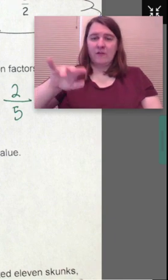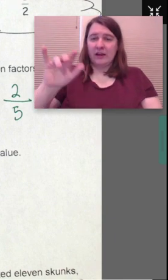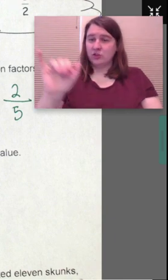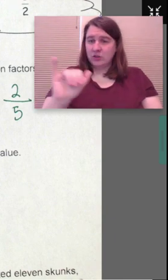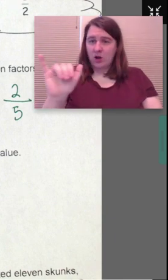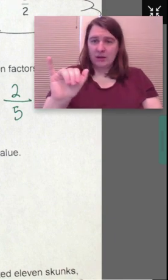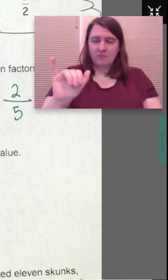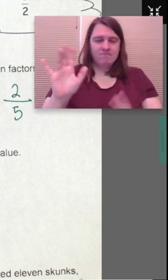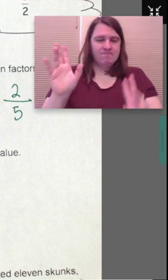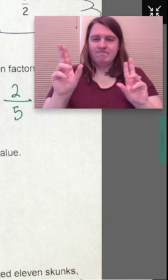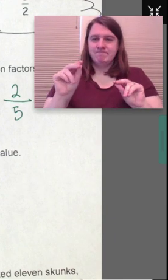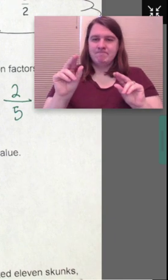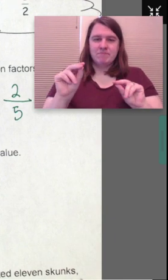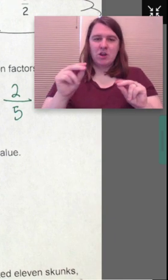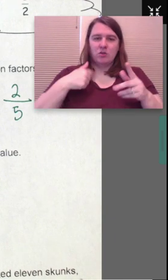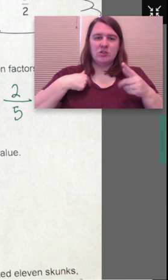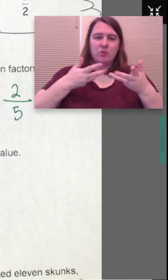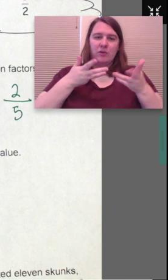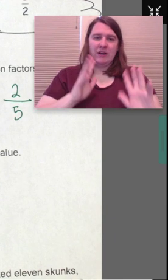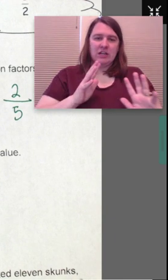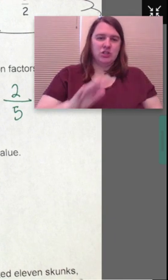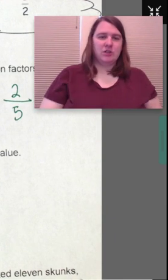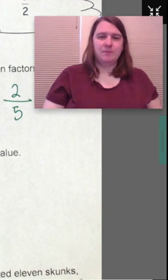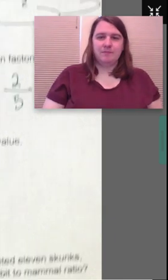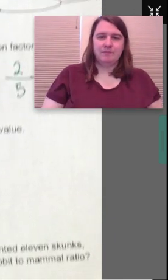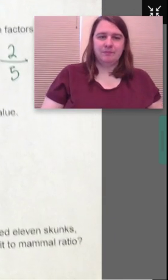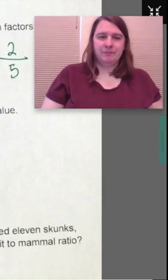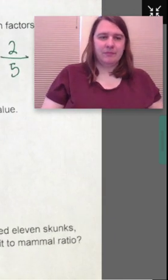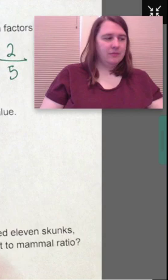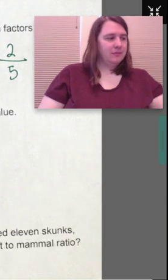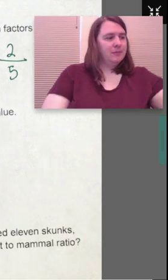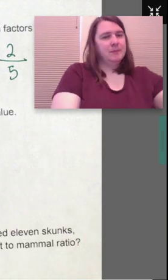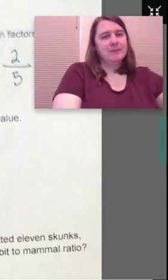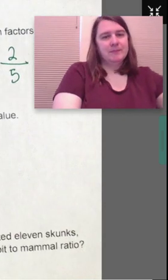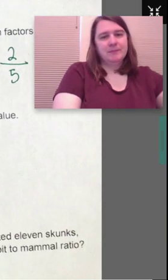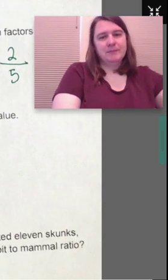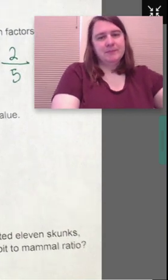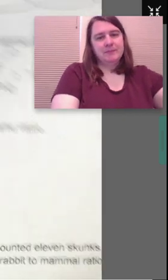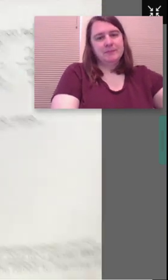Any other factor in common? No, so we're finished.